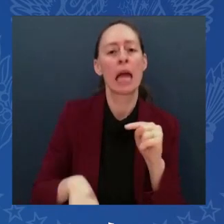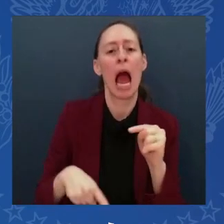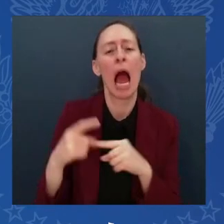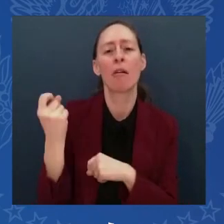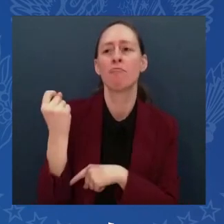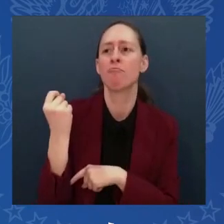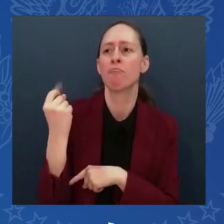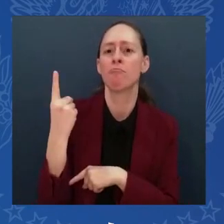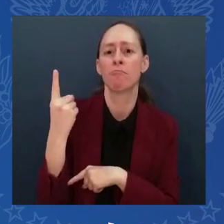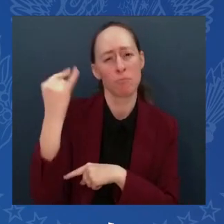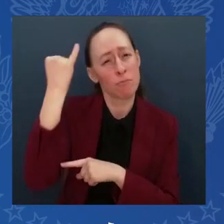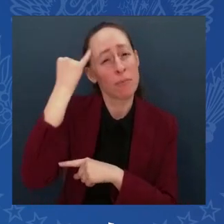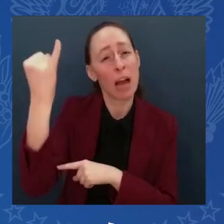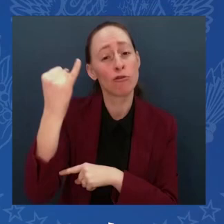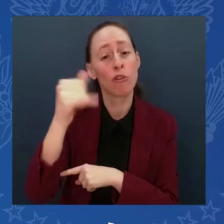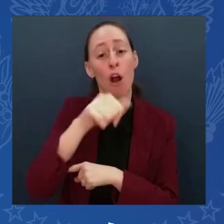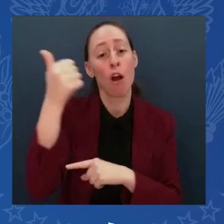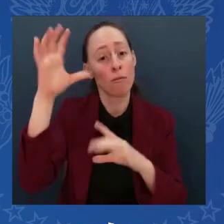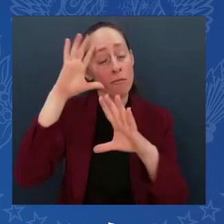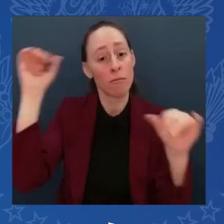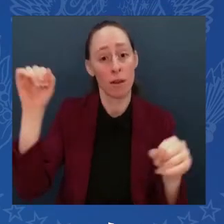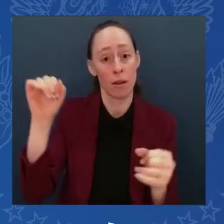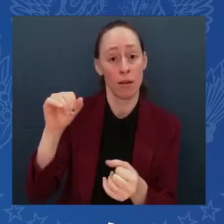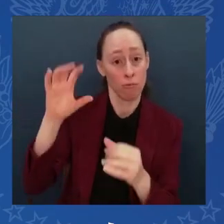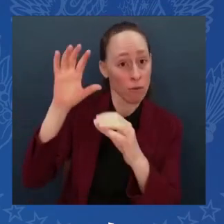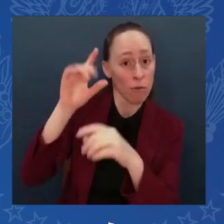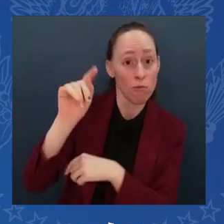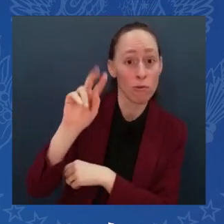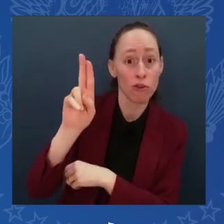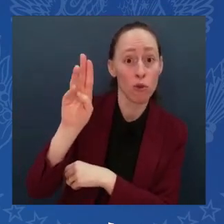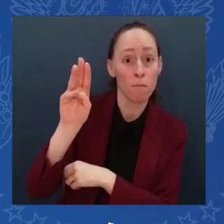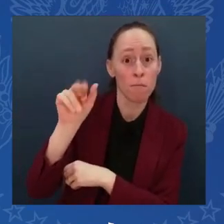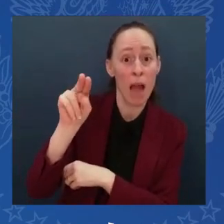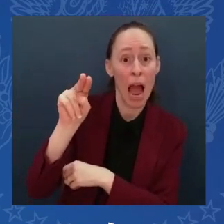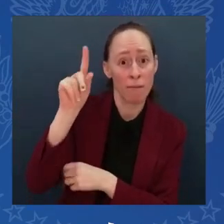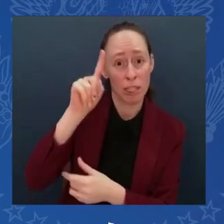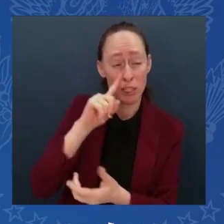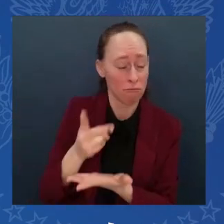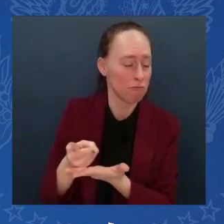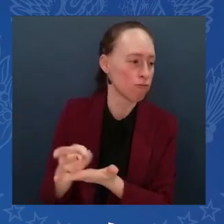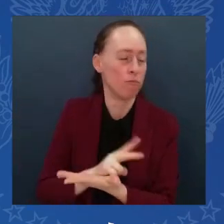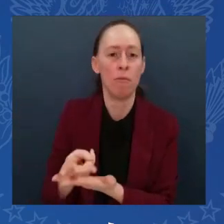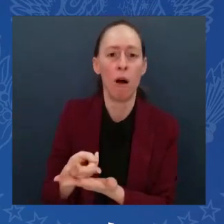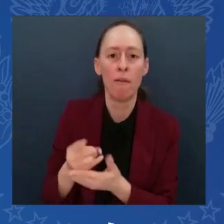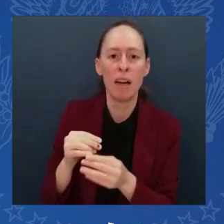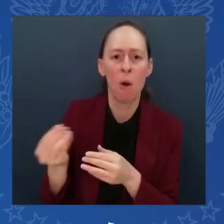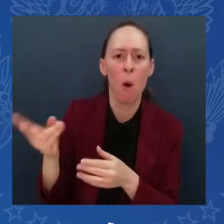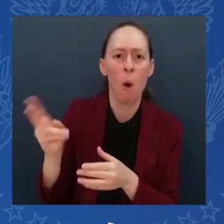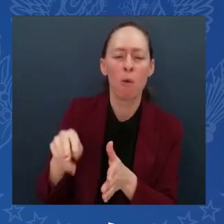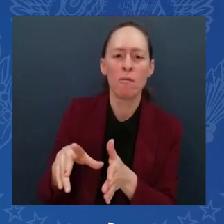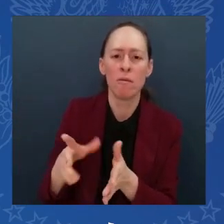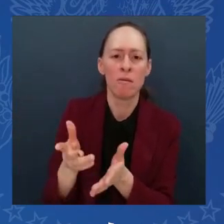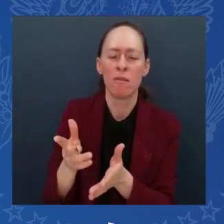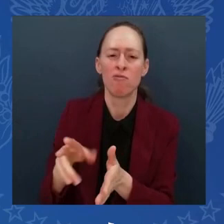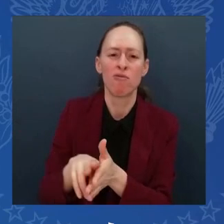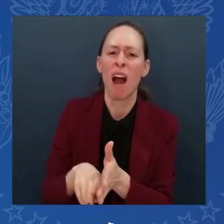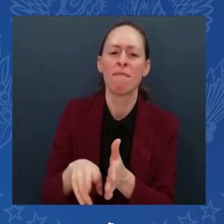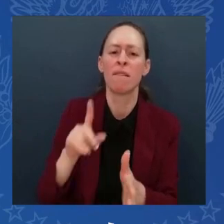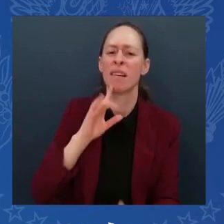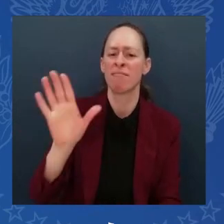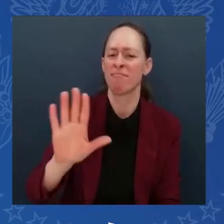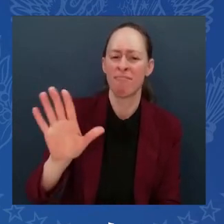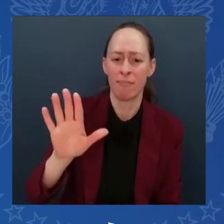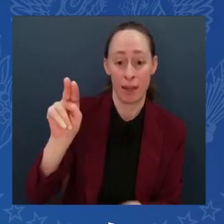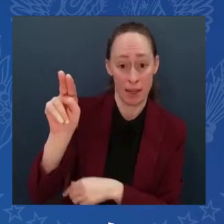As long as I'm president, America stands by our sacred commitment to our NATO allies, as they have stood by their commitments